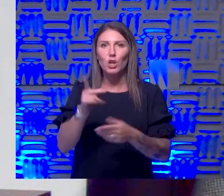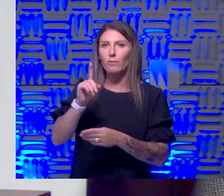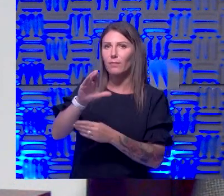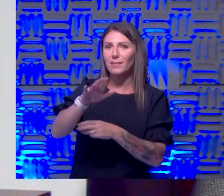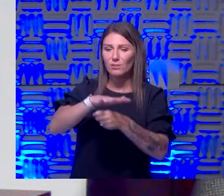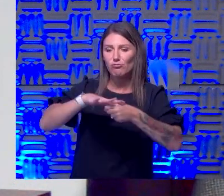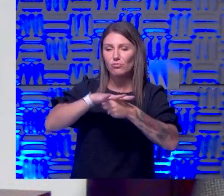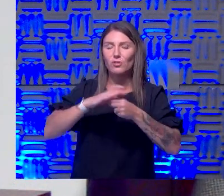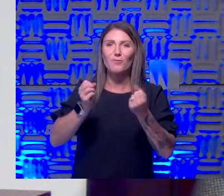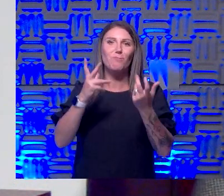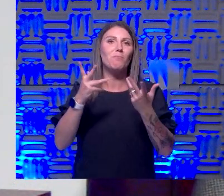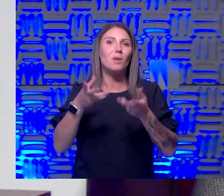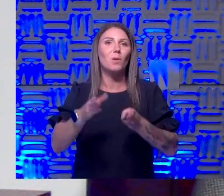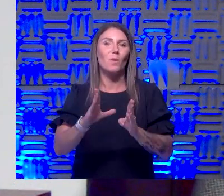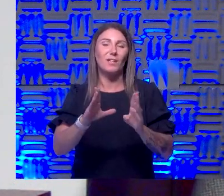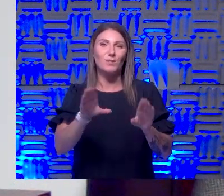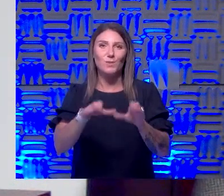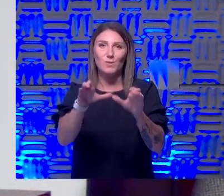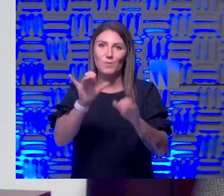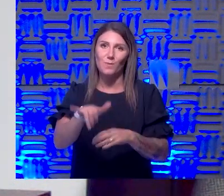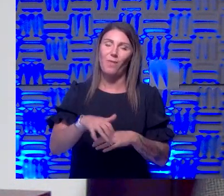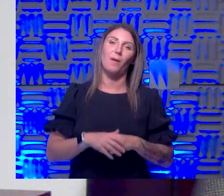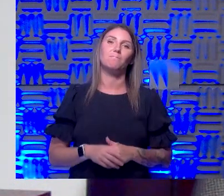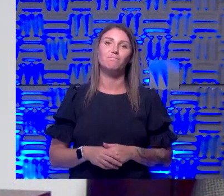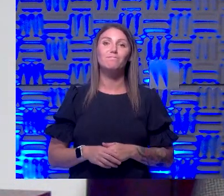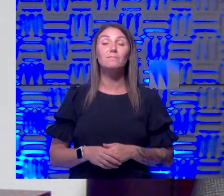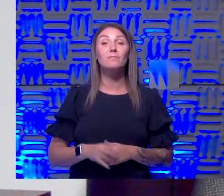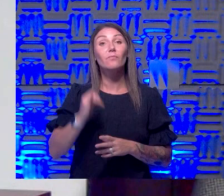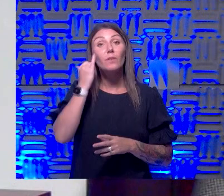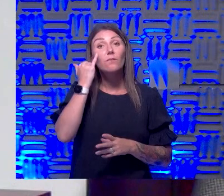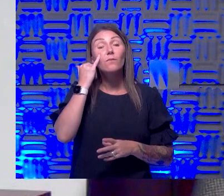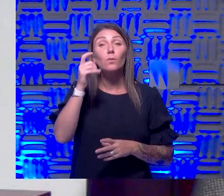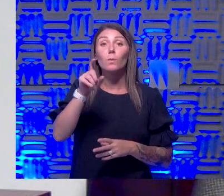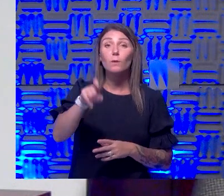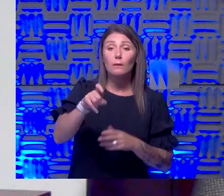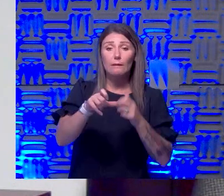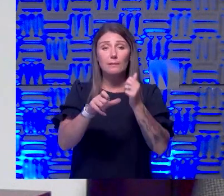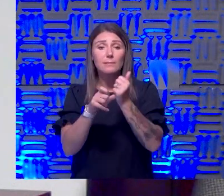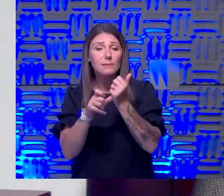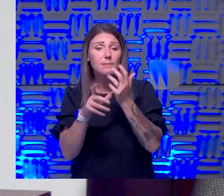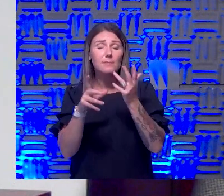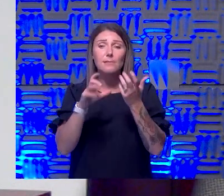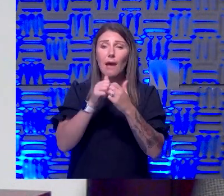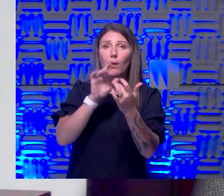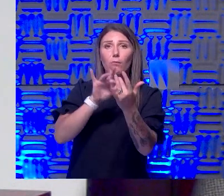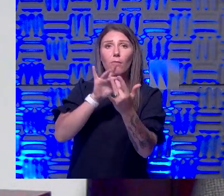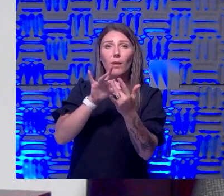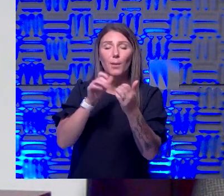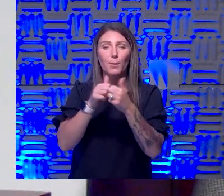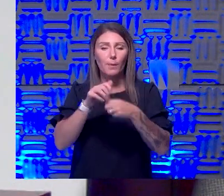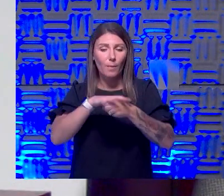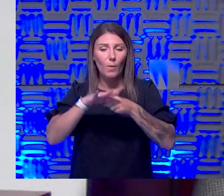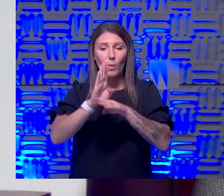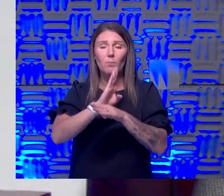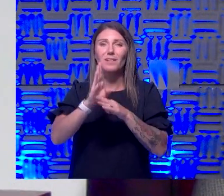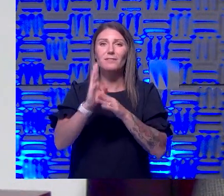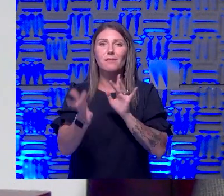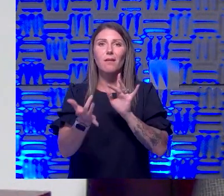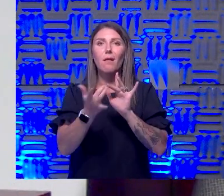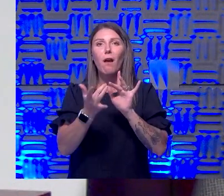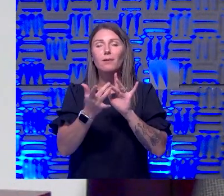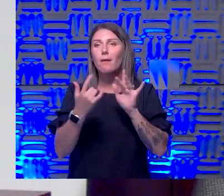there are lots of ways that you can do that. And if you need assistance in connecting with a local business,